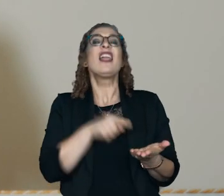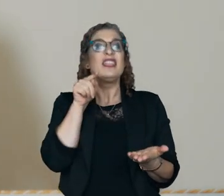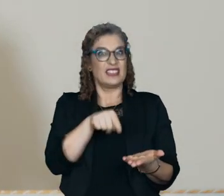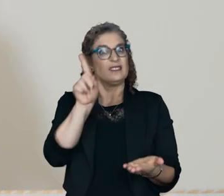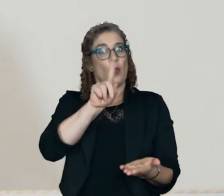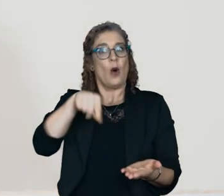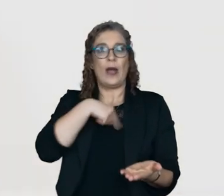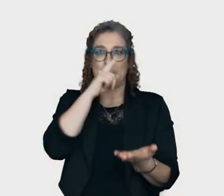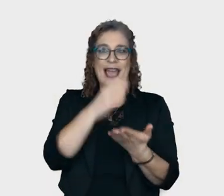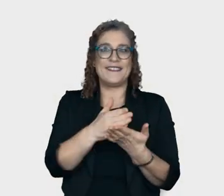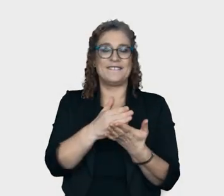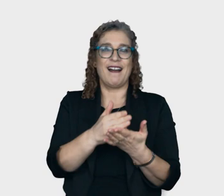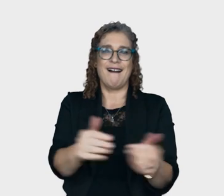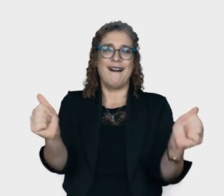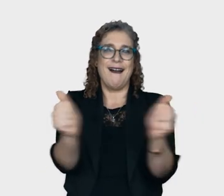Amen.